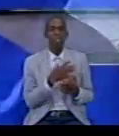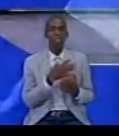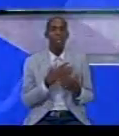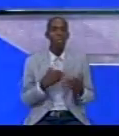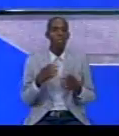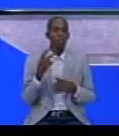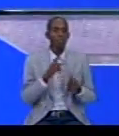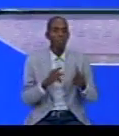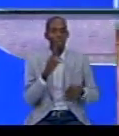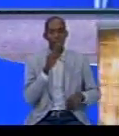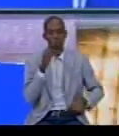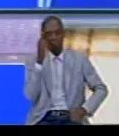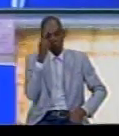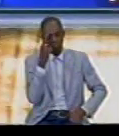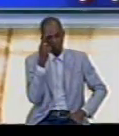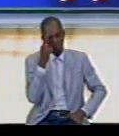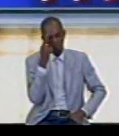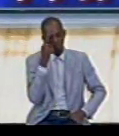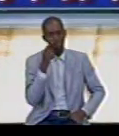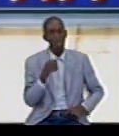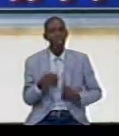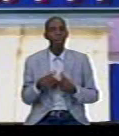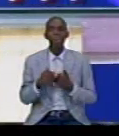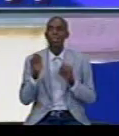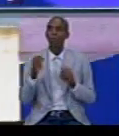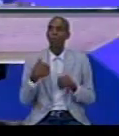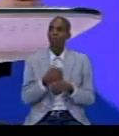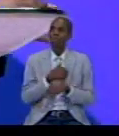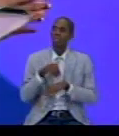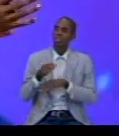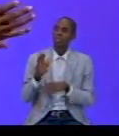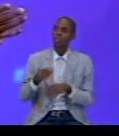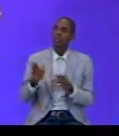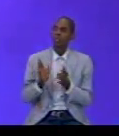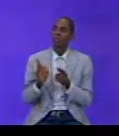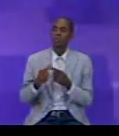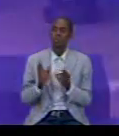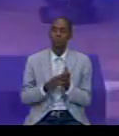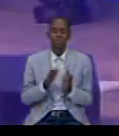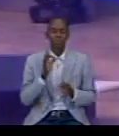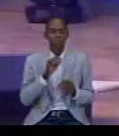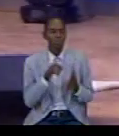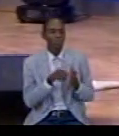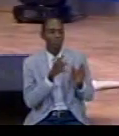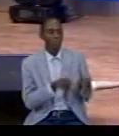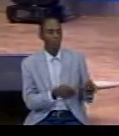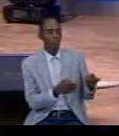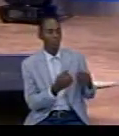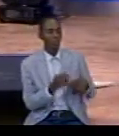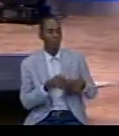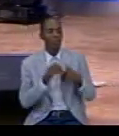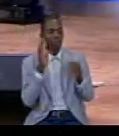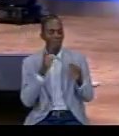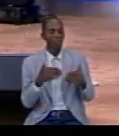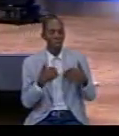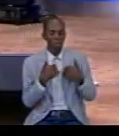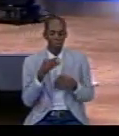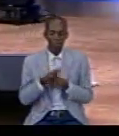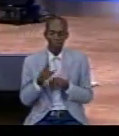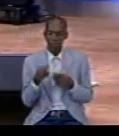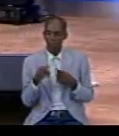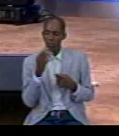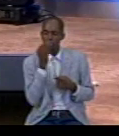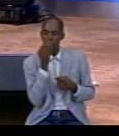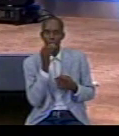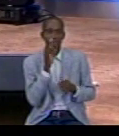are wondering, how shall we send our children to school if this person comes in? How shall we have enough to eat if this person